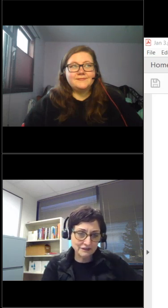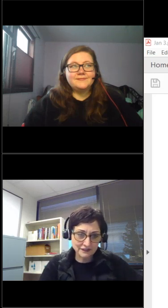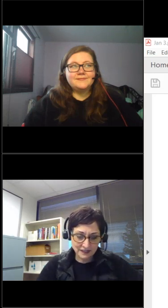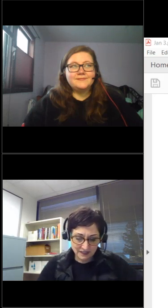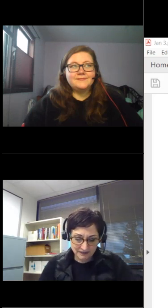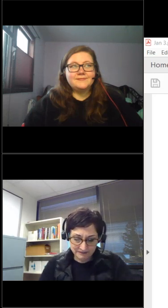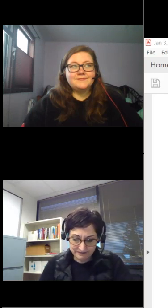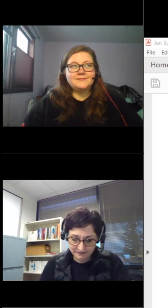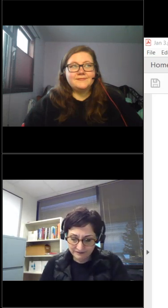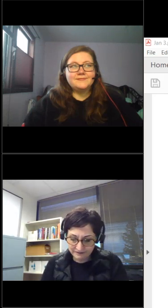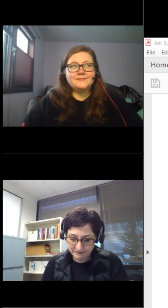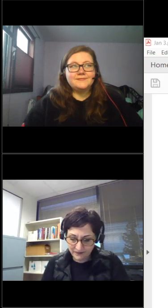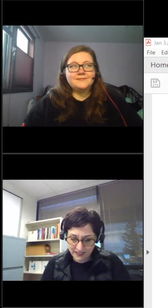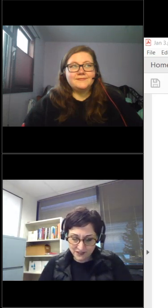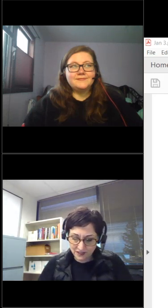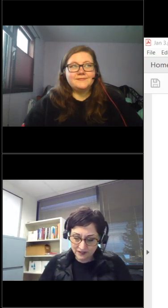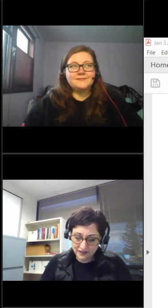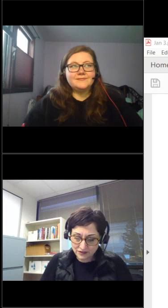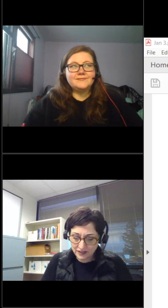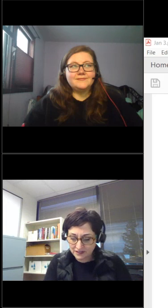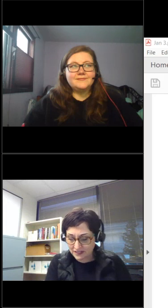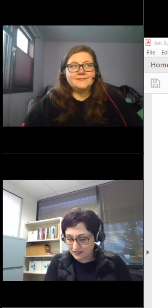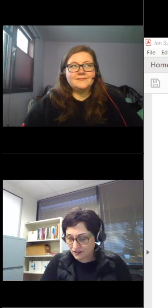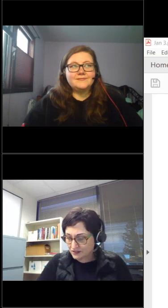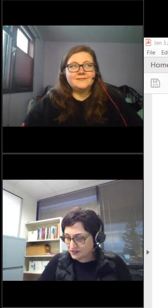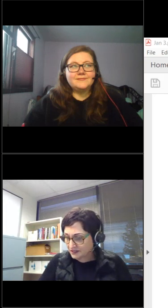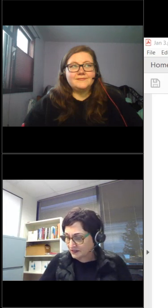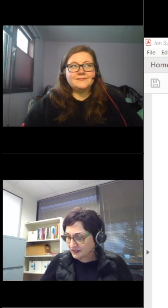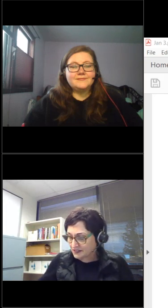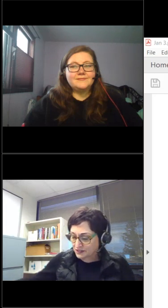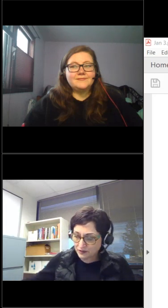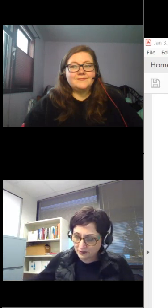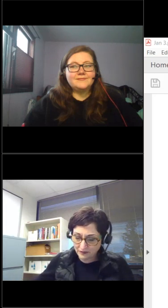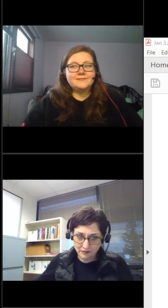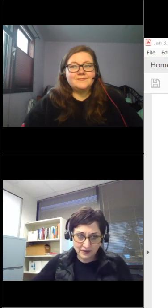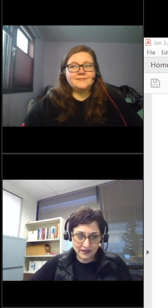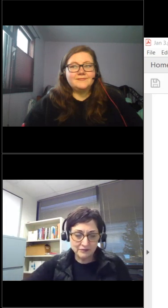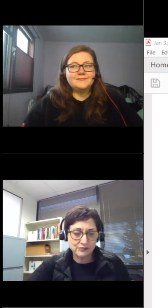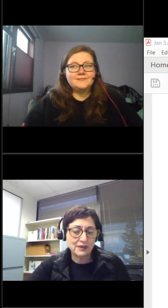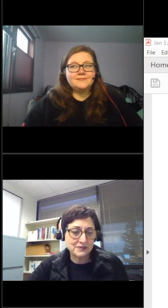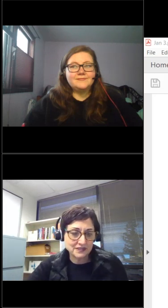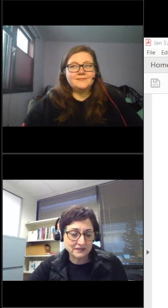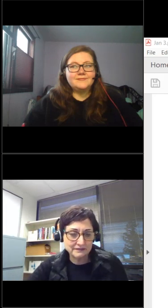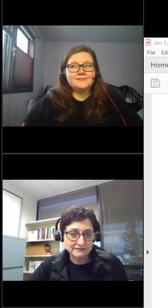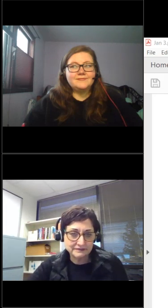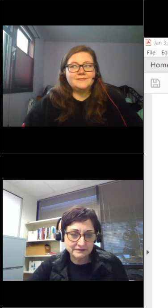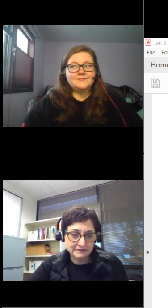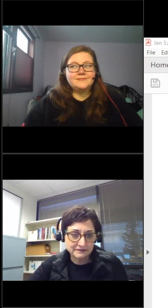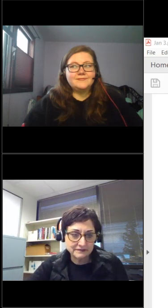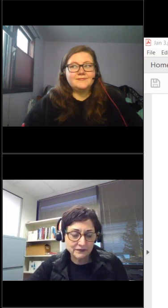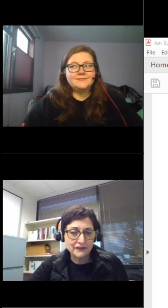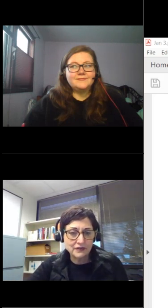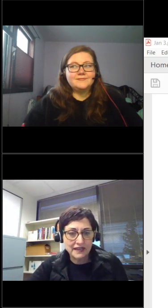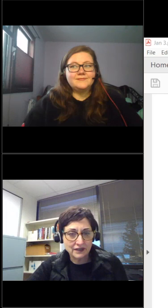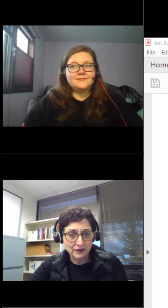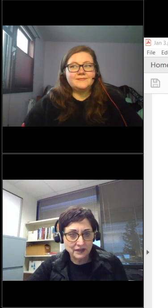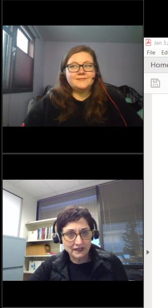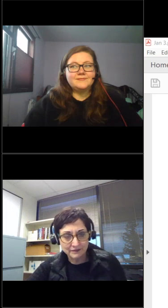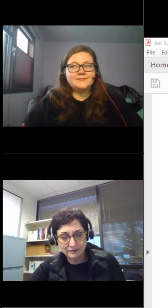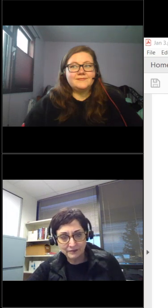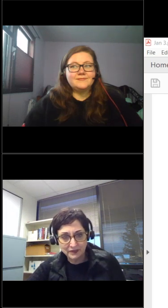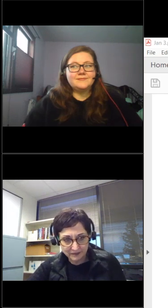itself. That is all electronic signatures, right? So we're not prepped to review that a